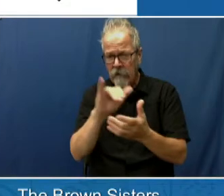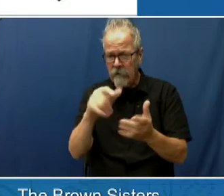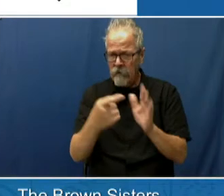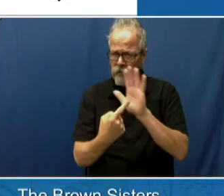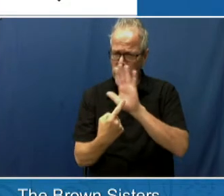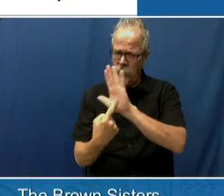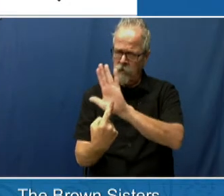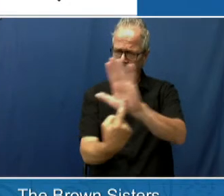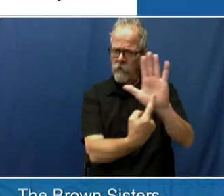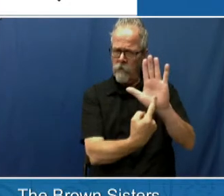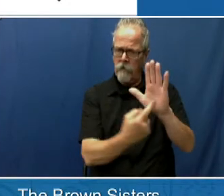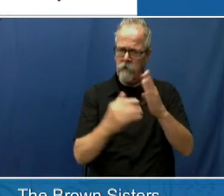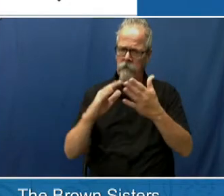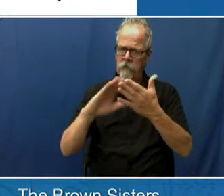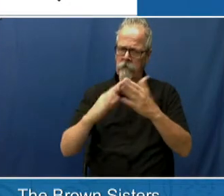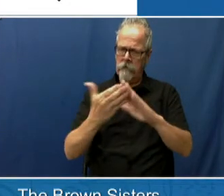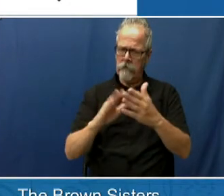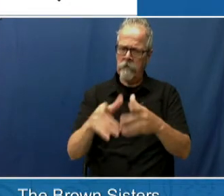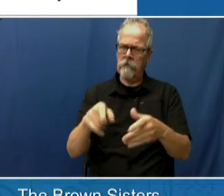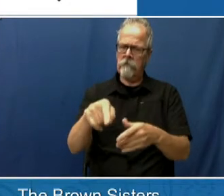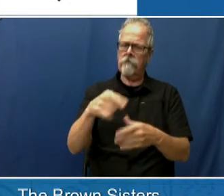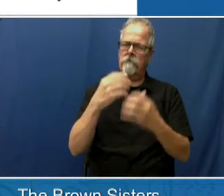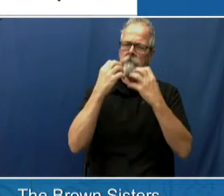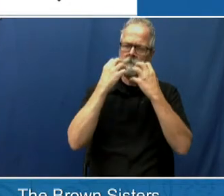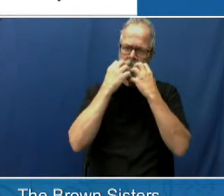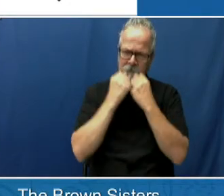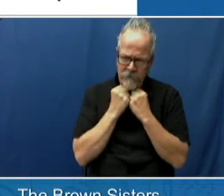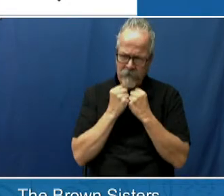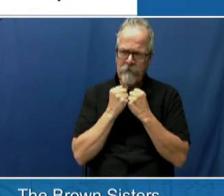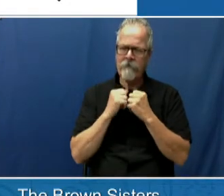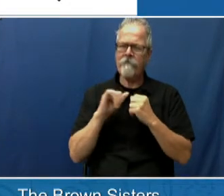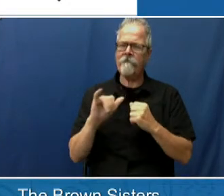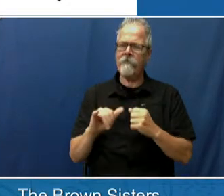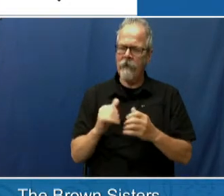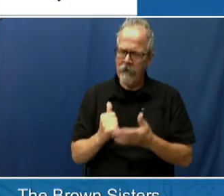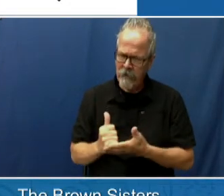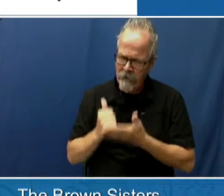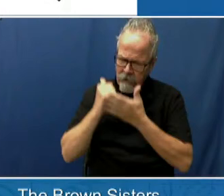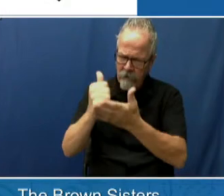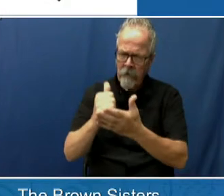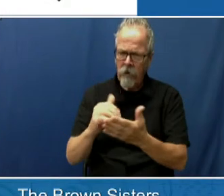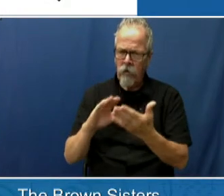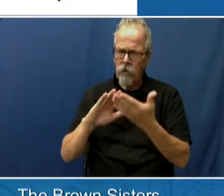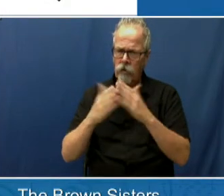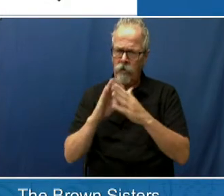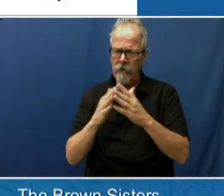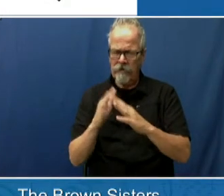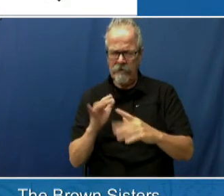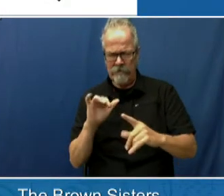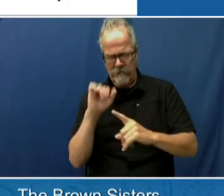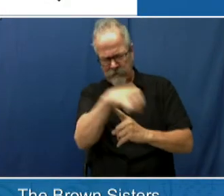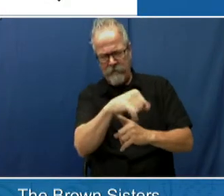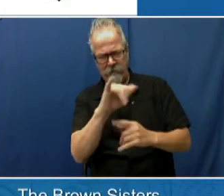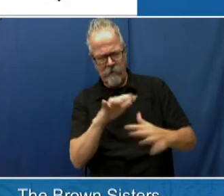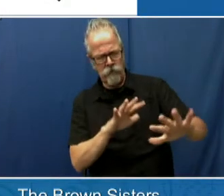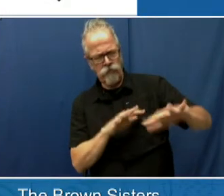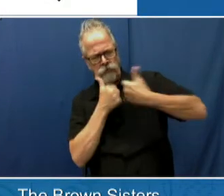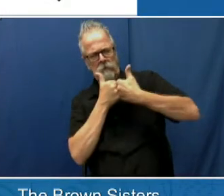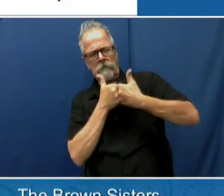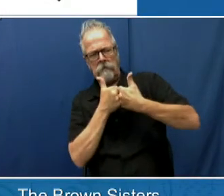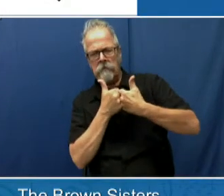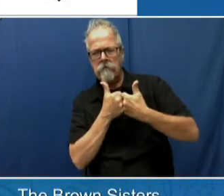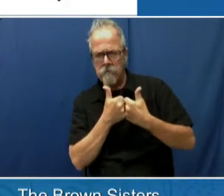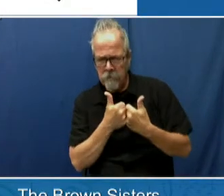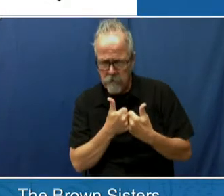values to help our community overcome its challenges. These are actions that